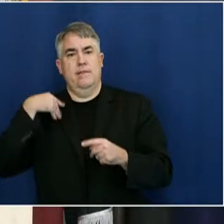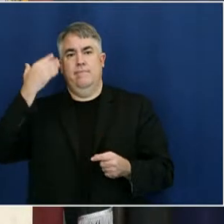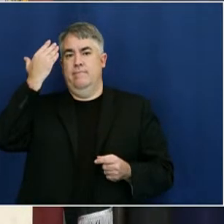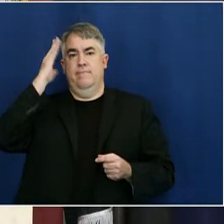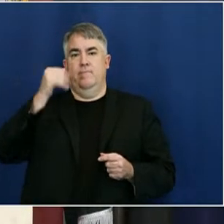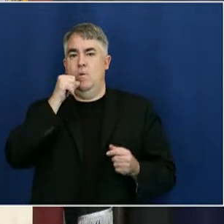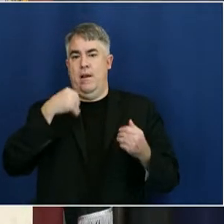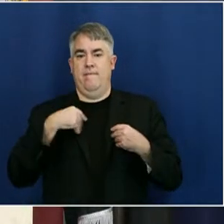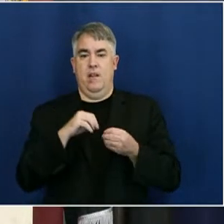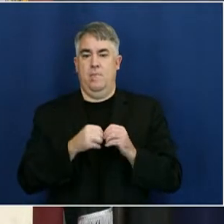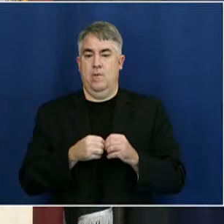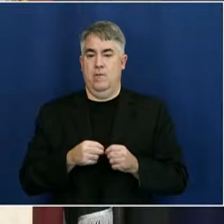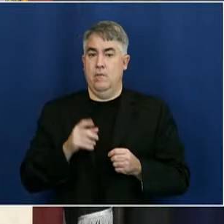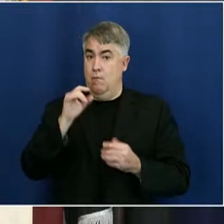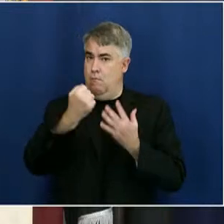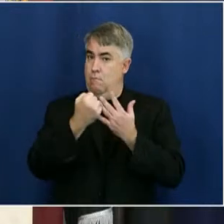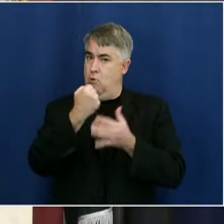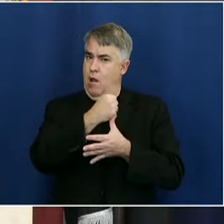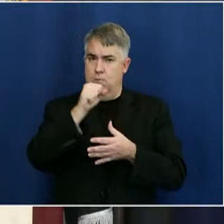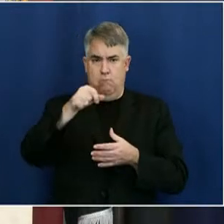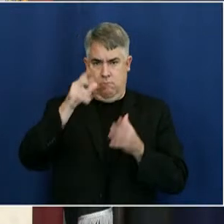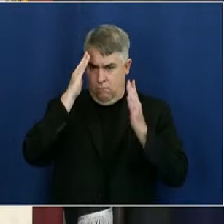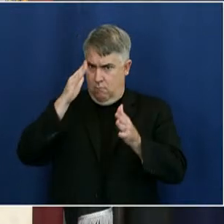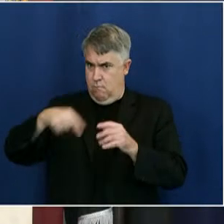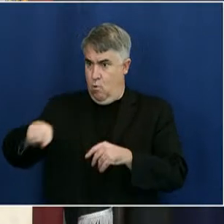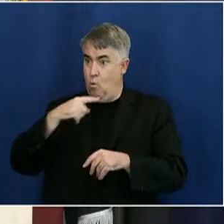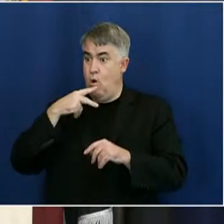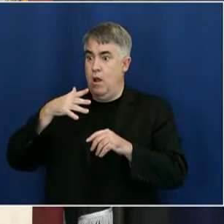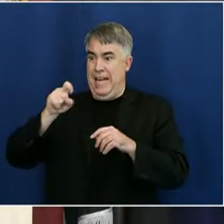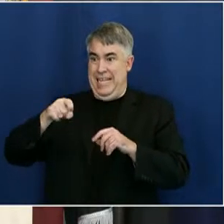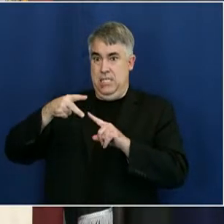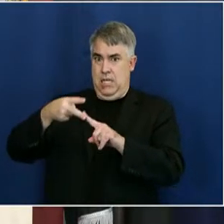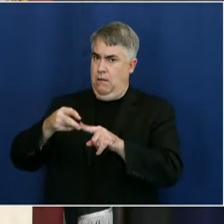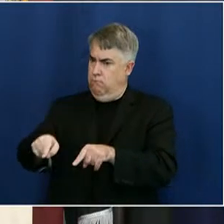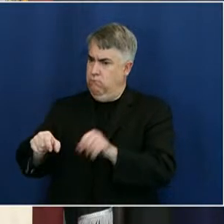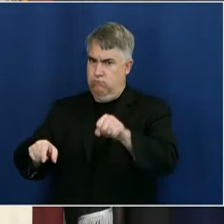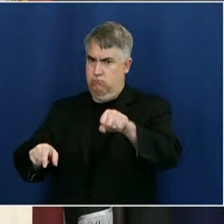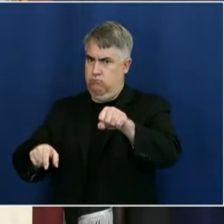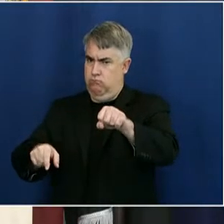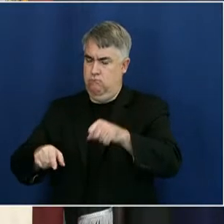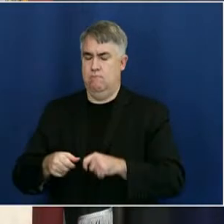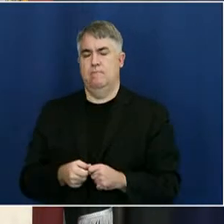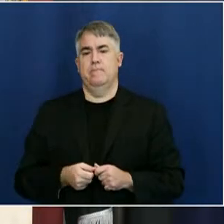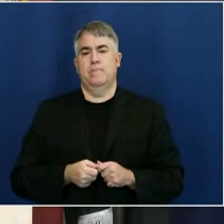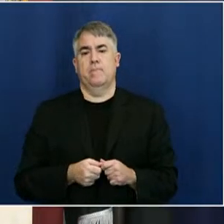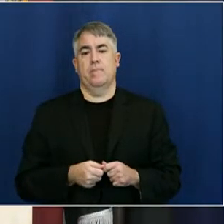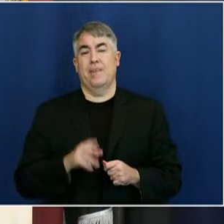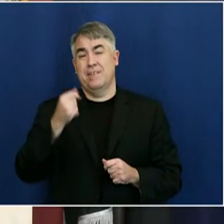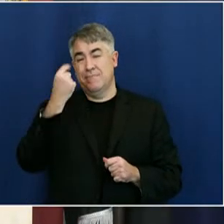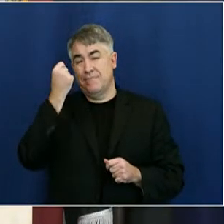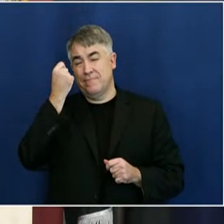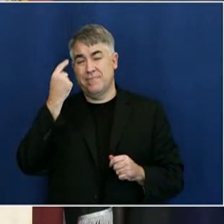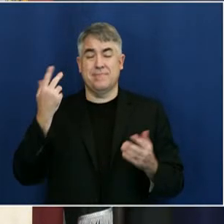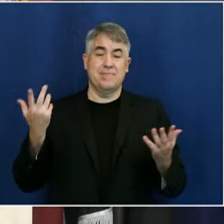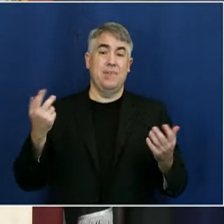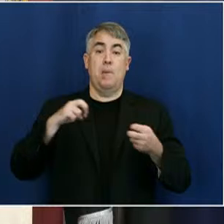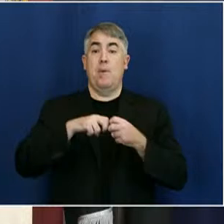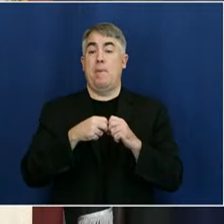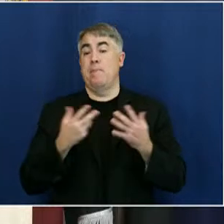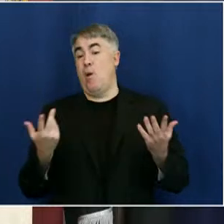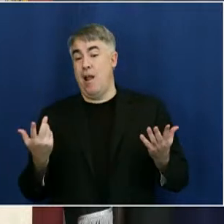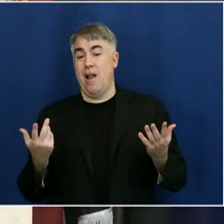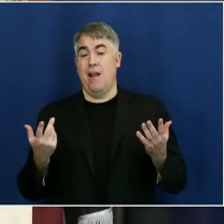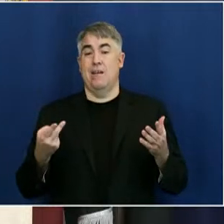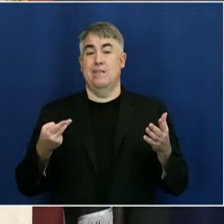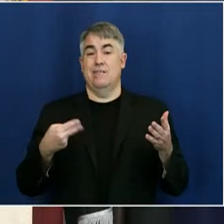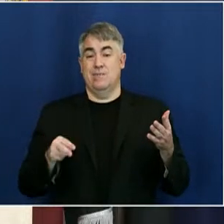dose. But Paul, the broader issue I think is a really important one as we think about the next few weeks of vaccination in particular is when you look